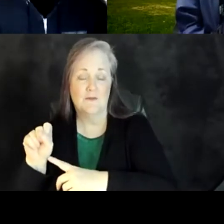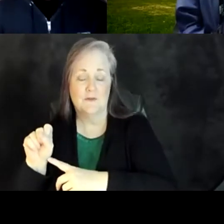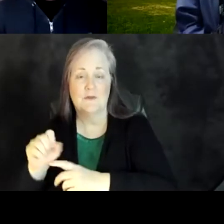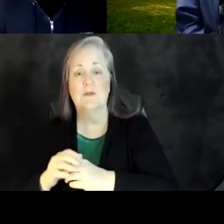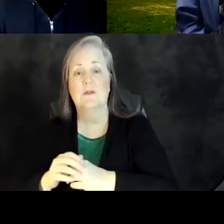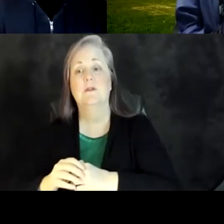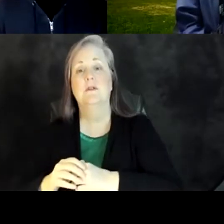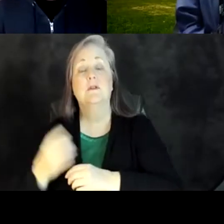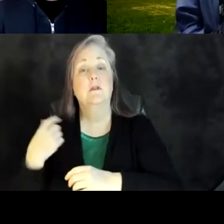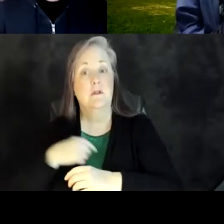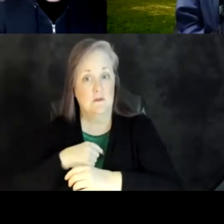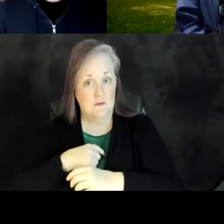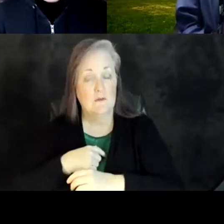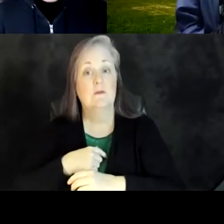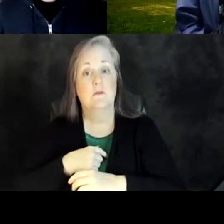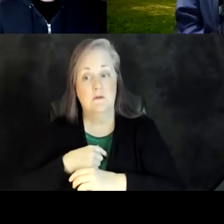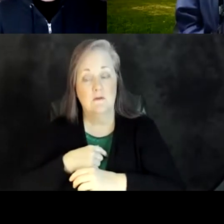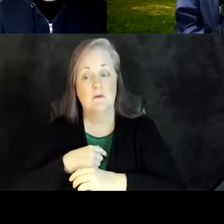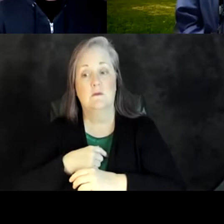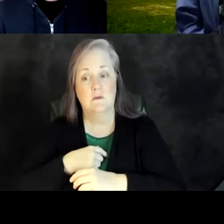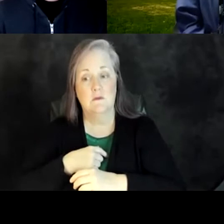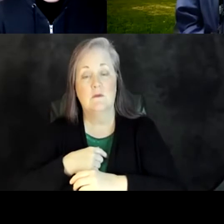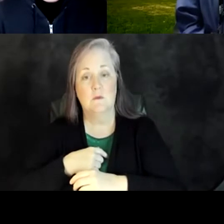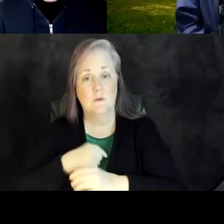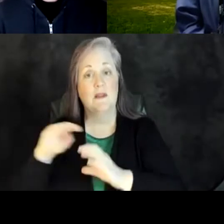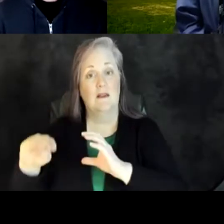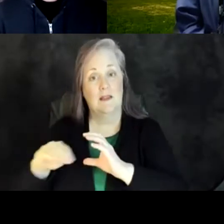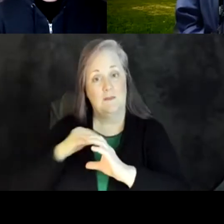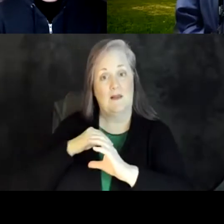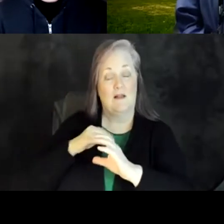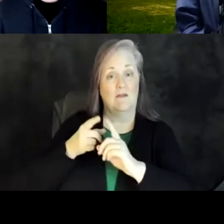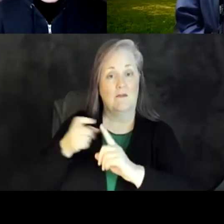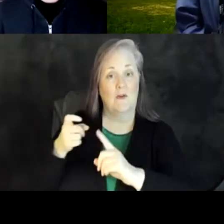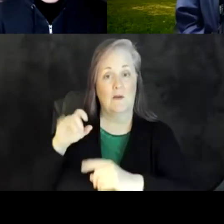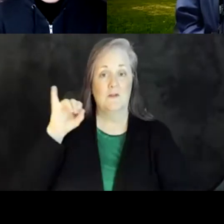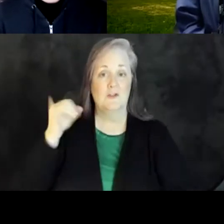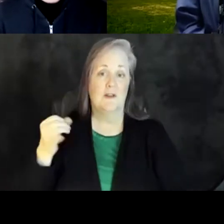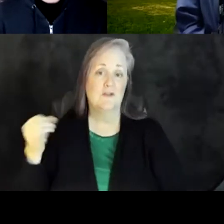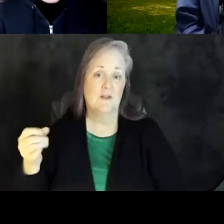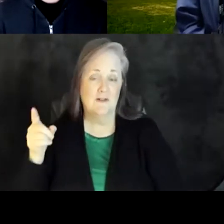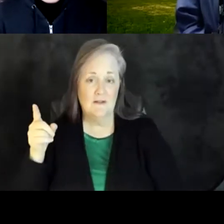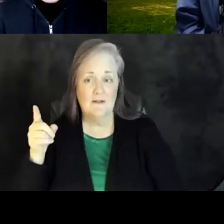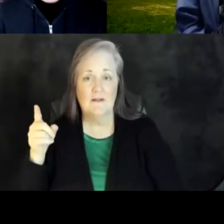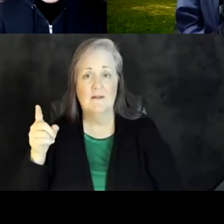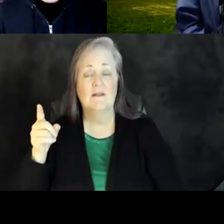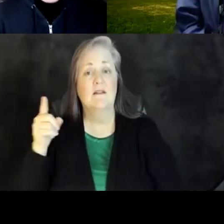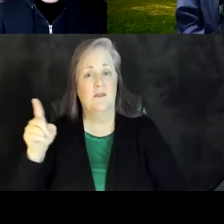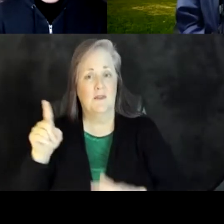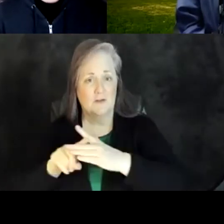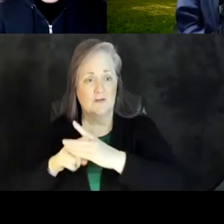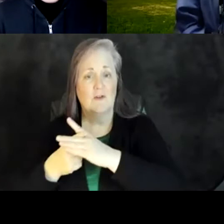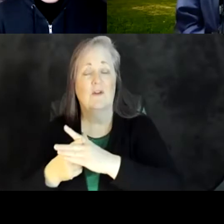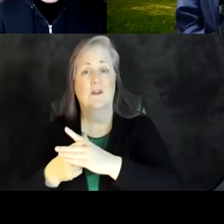We've received an email from J&J that I think they're starting